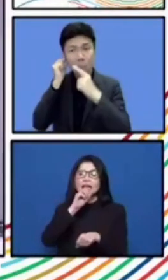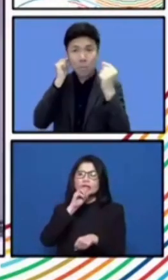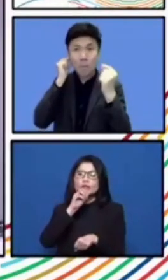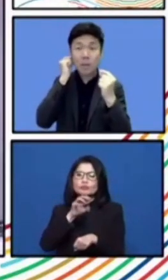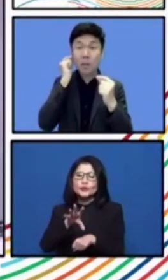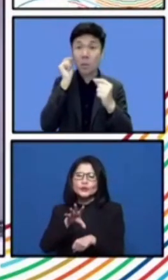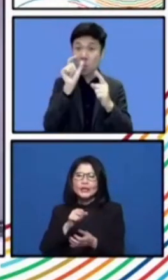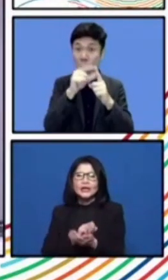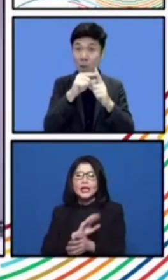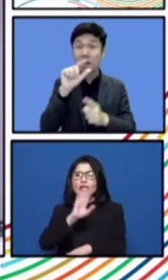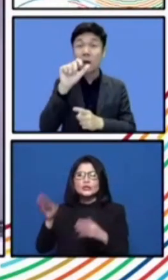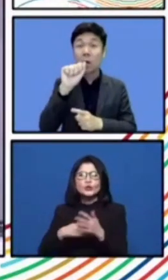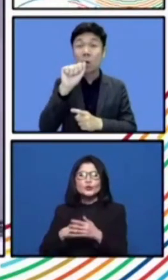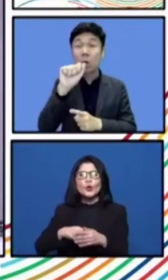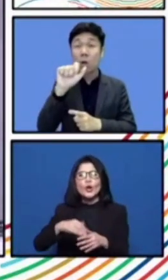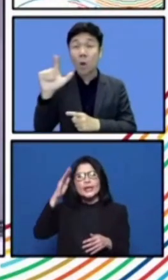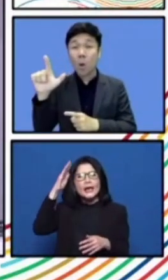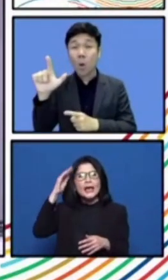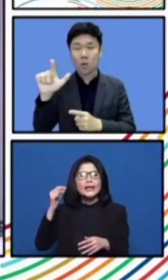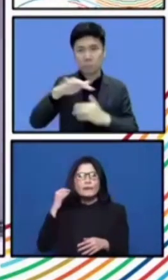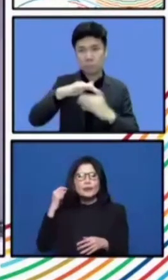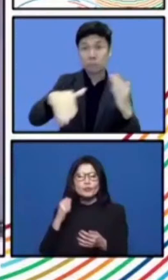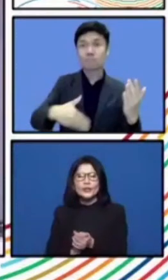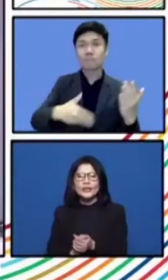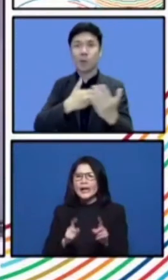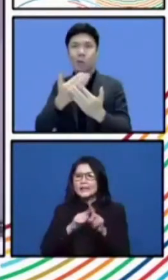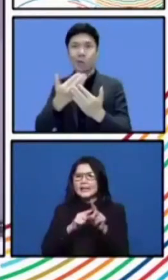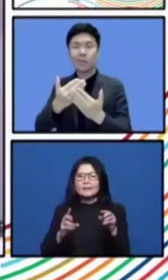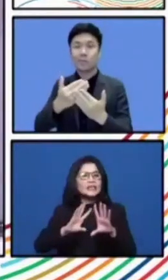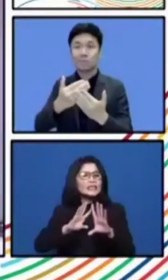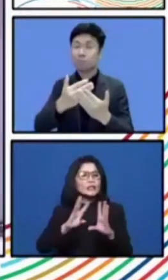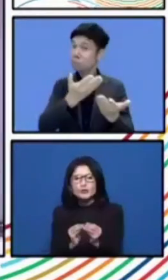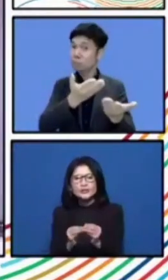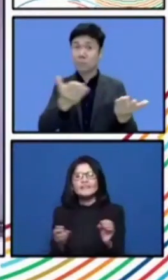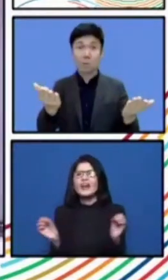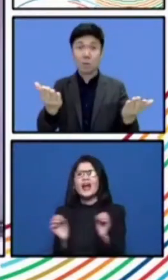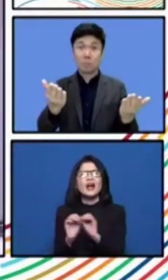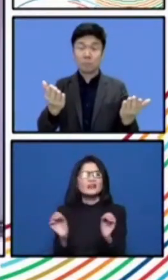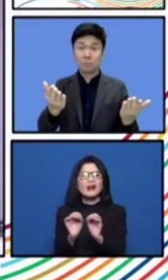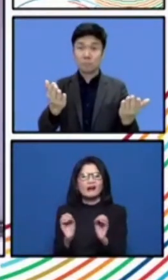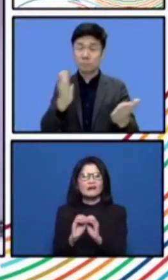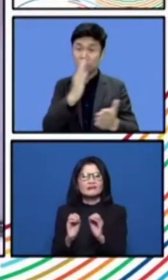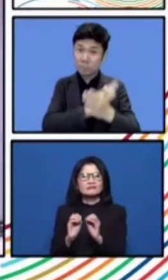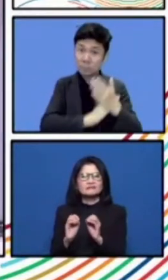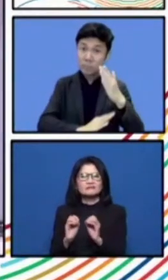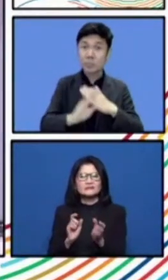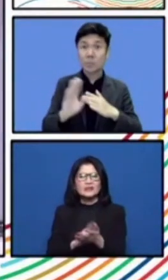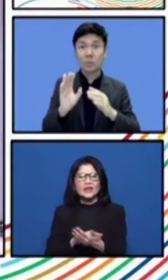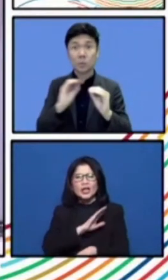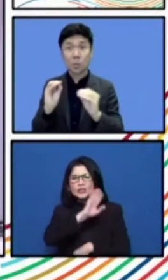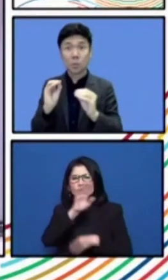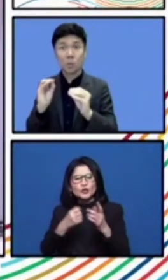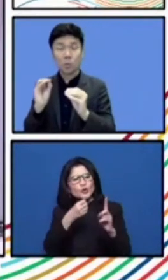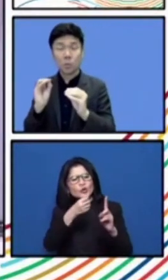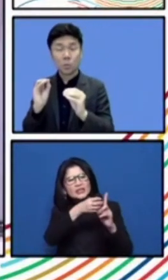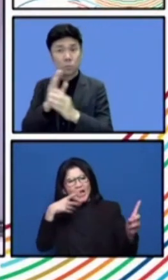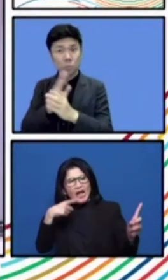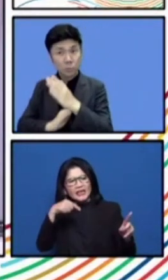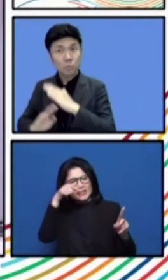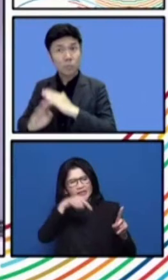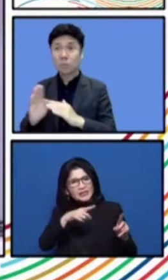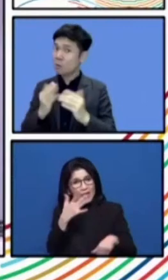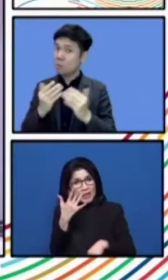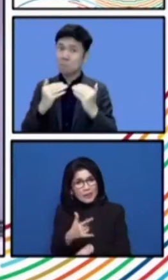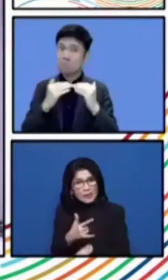even without that cursive language all Ghost Attacks are still applicable to us because of our